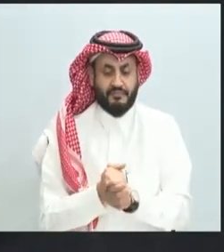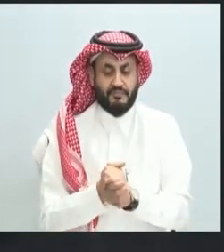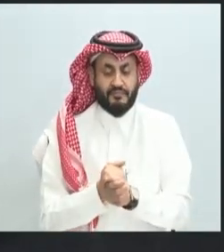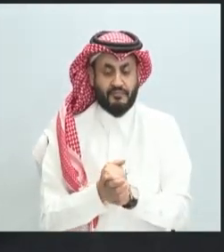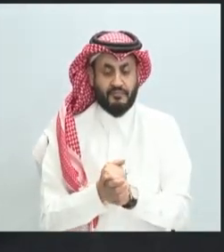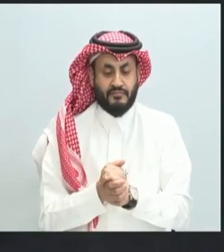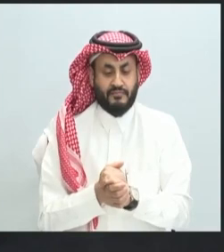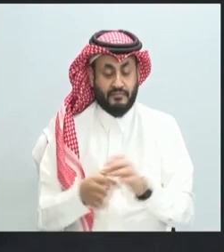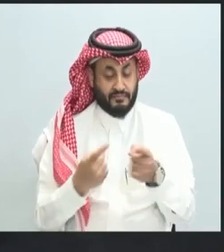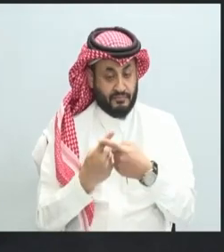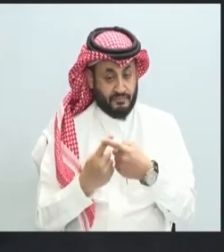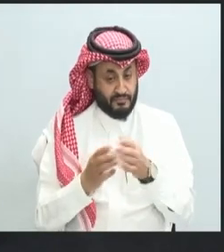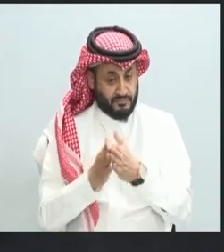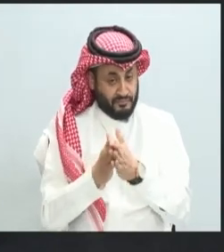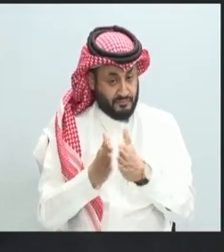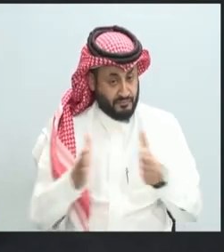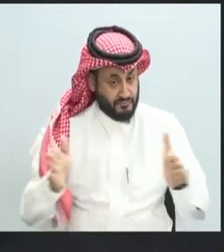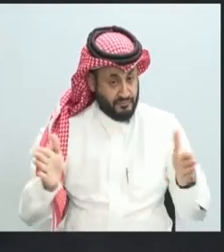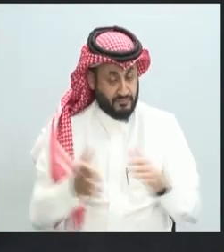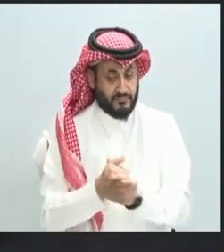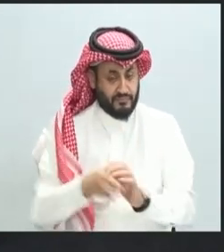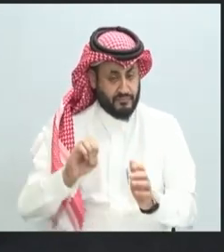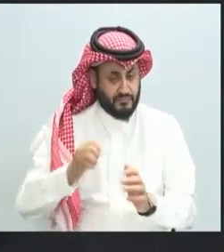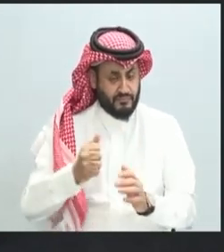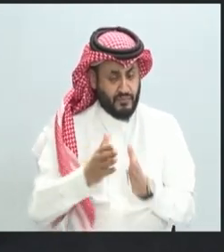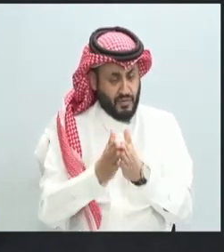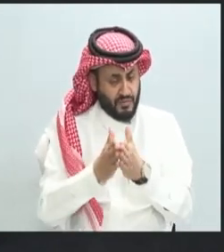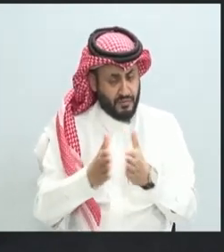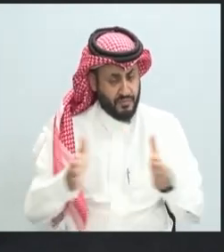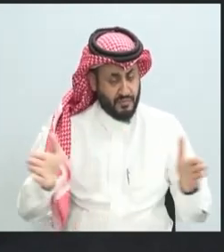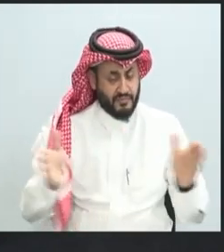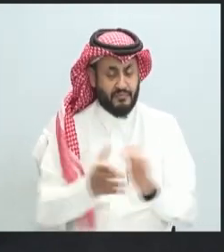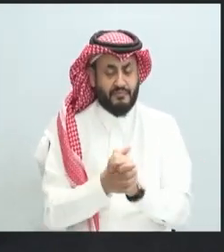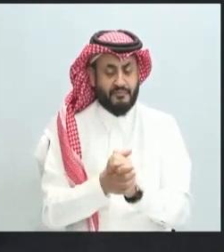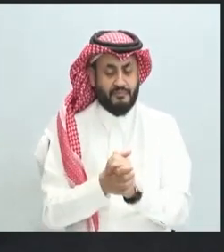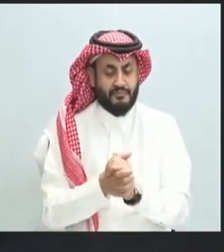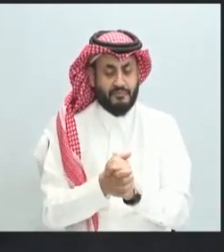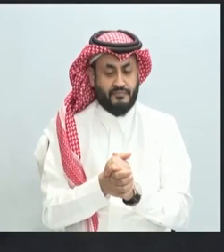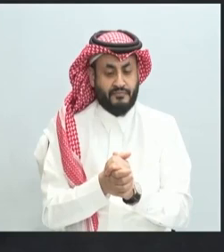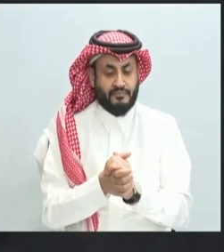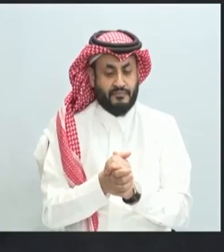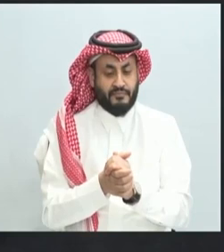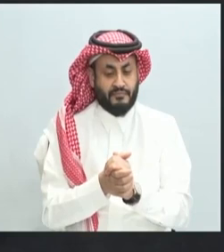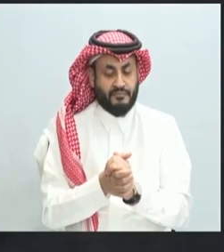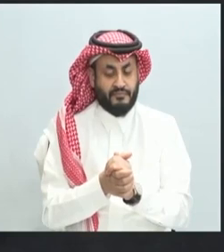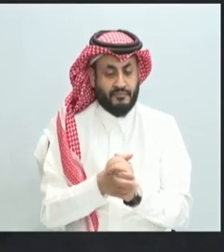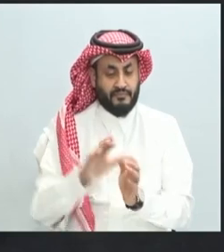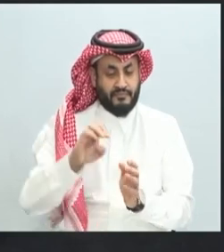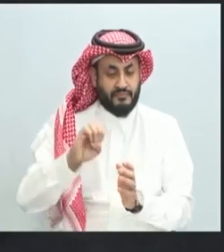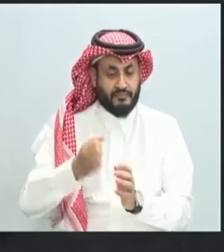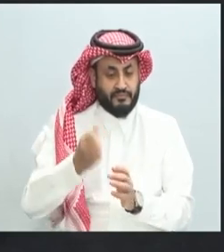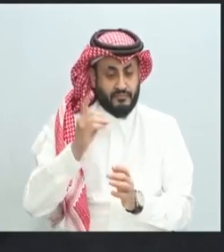With the first one here, we pronounce or we produce longer sound. We said